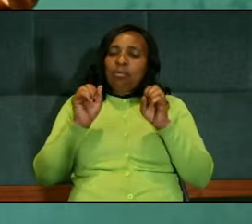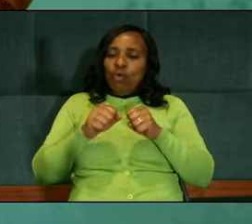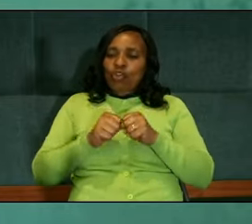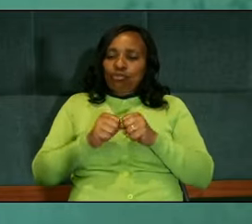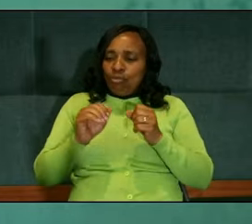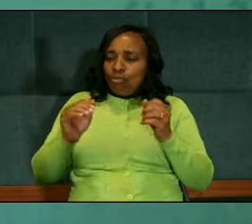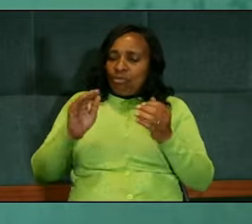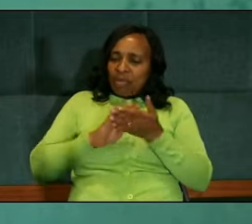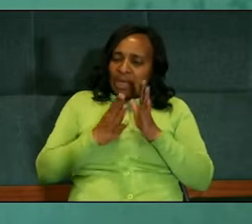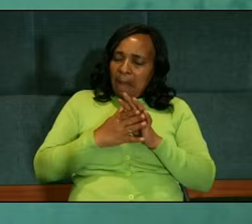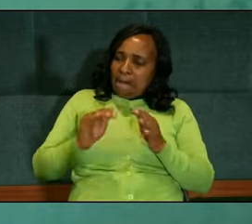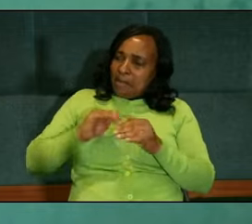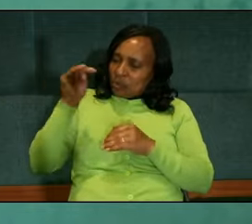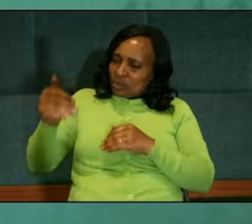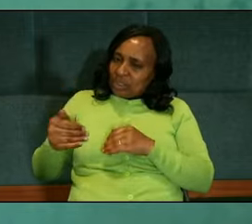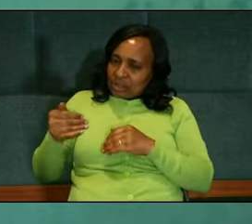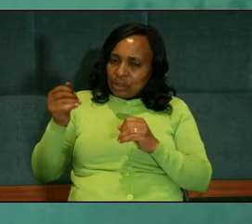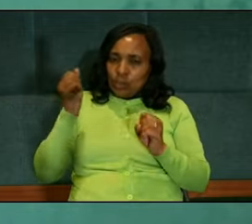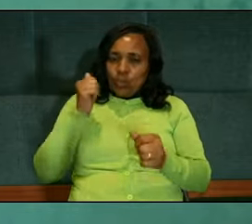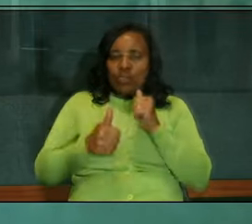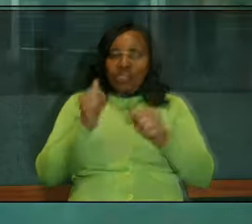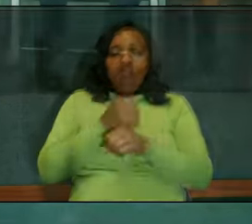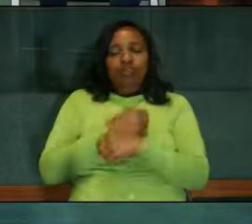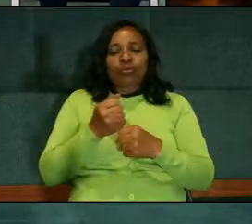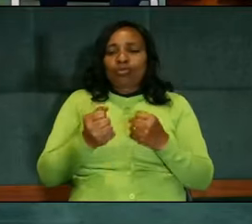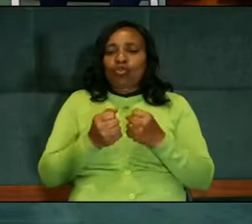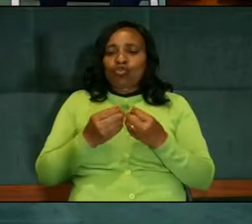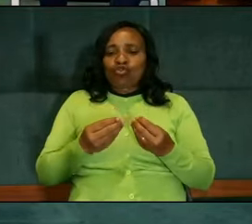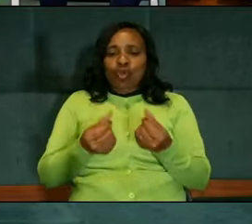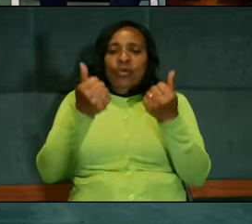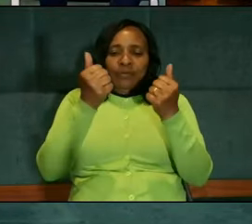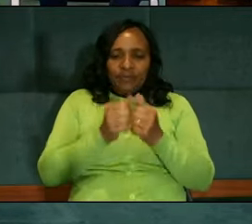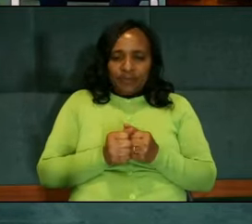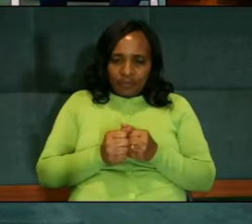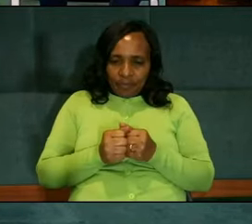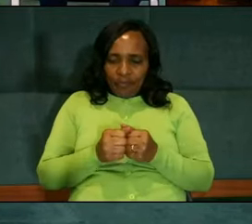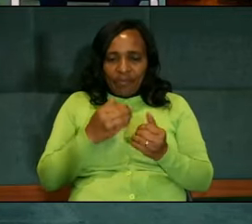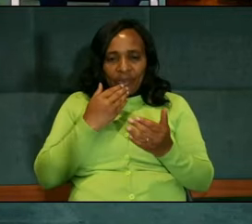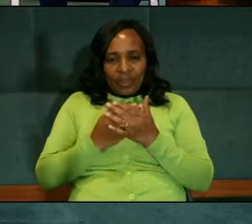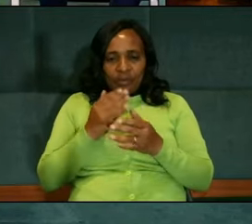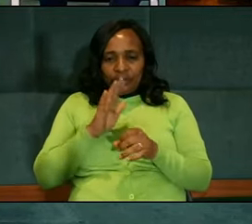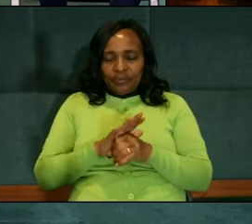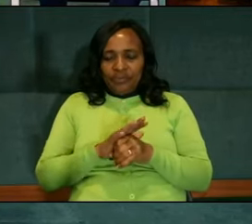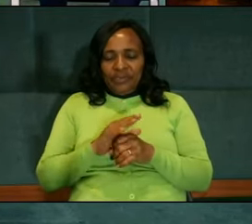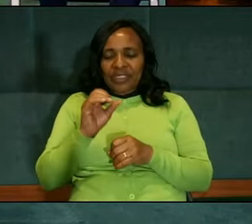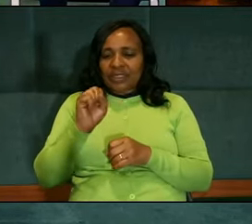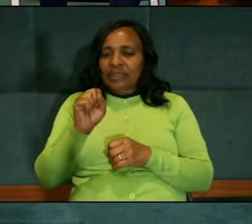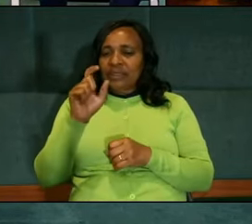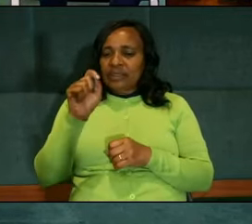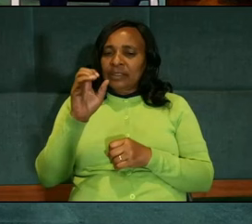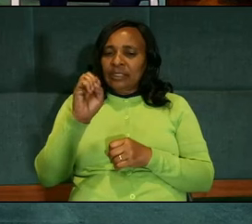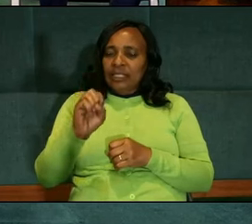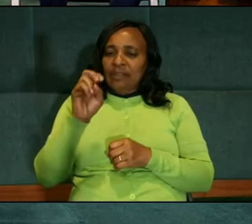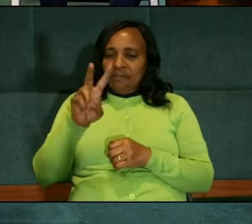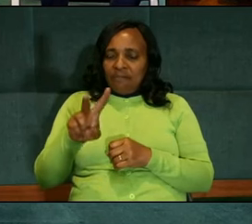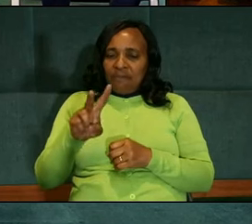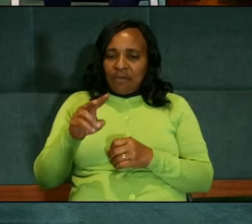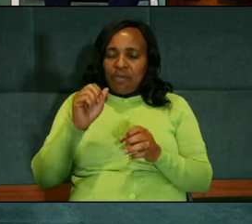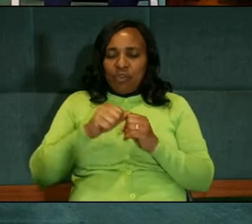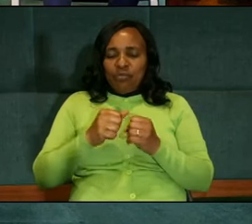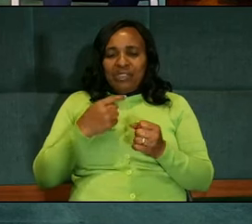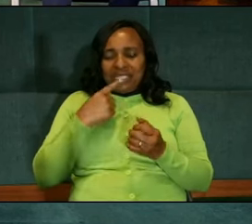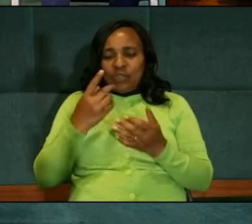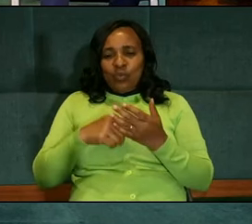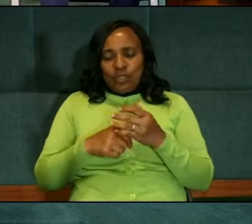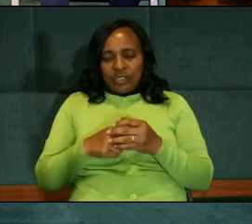can't deal with. Thank you very much for that. Now, Steve, when you read the flashlight, you see, it tells